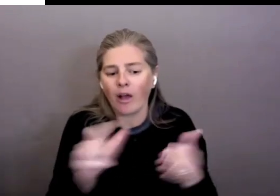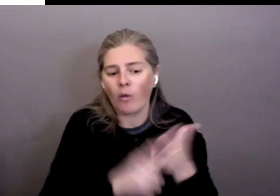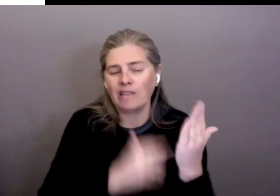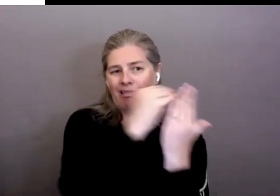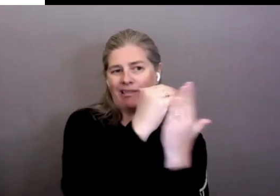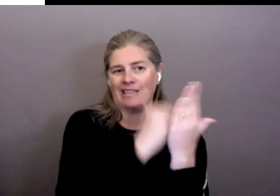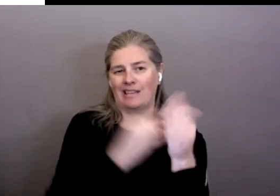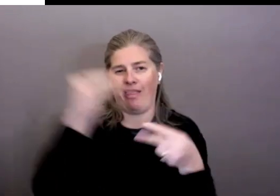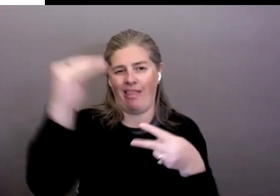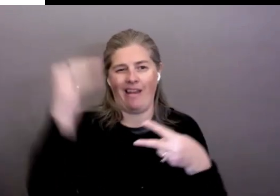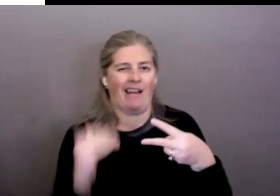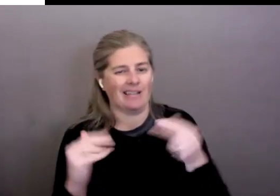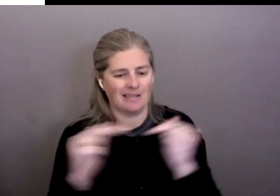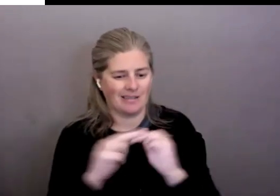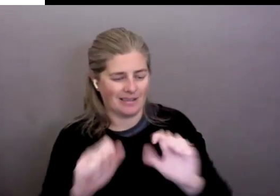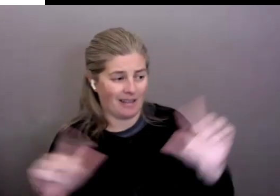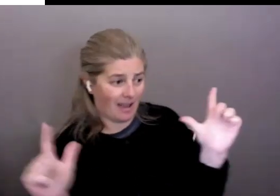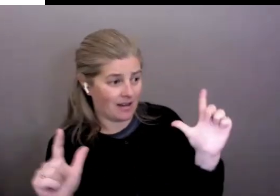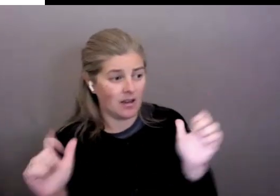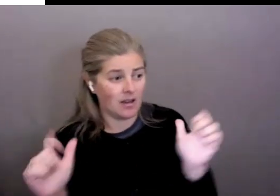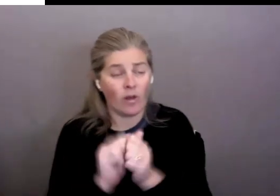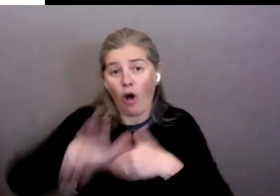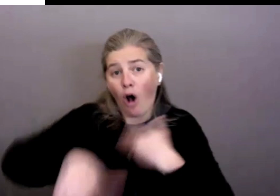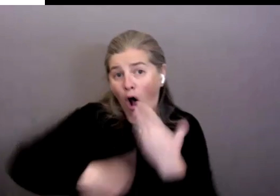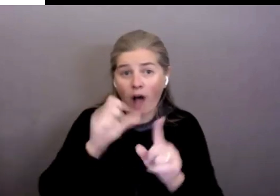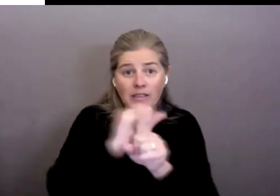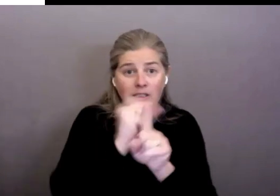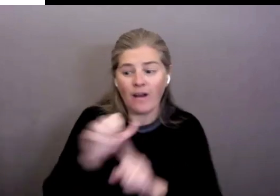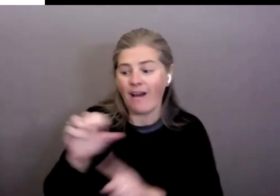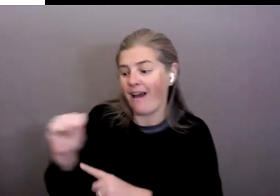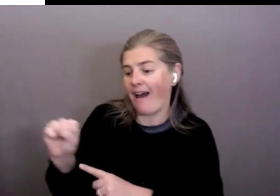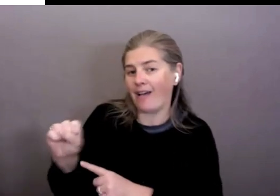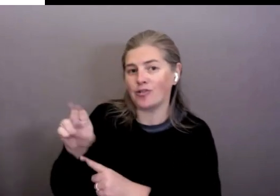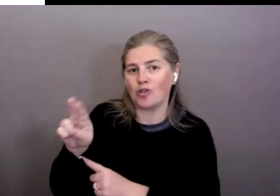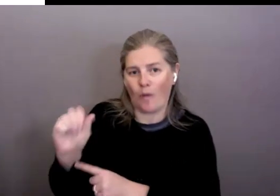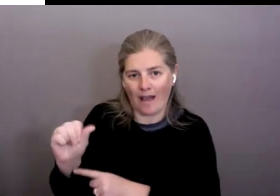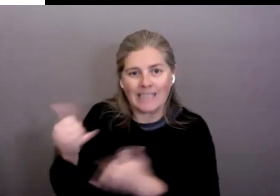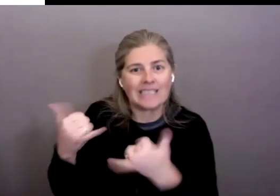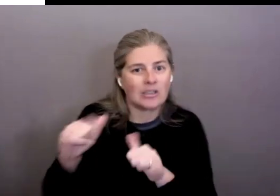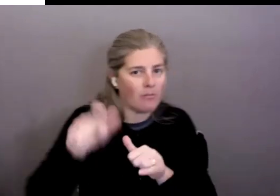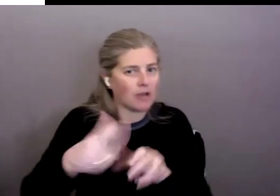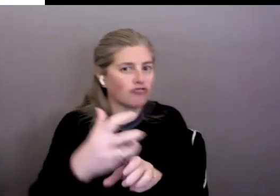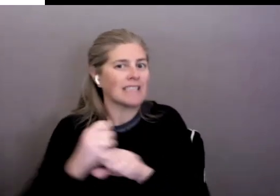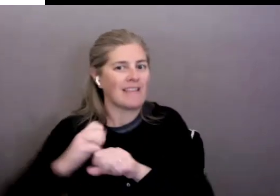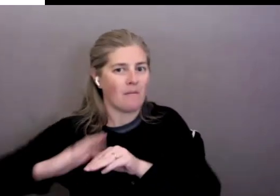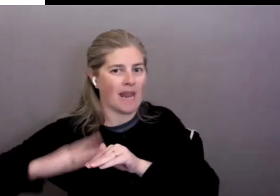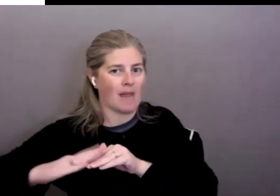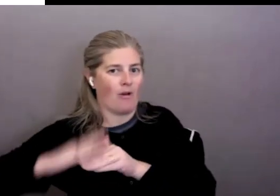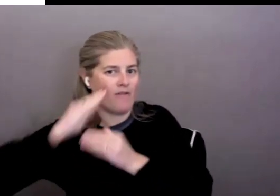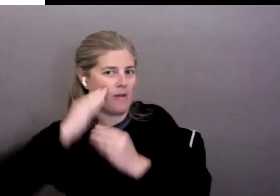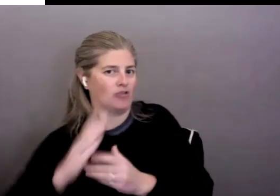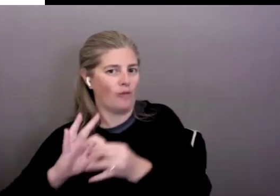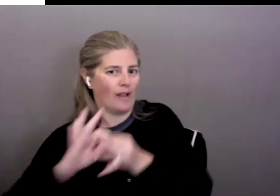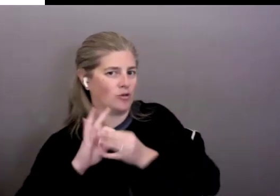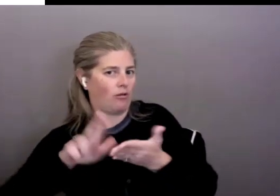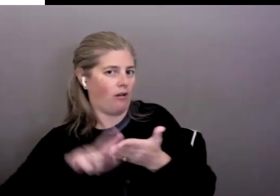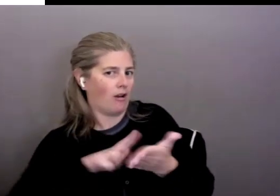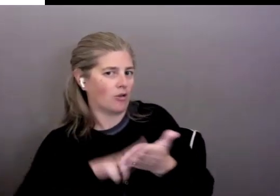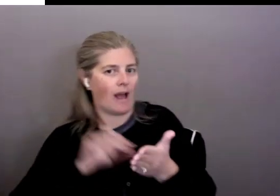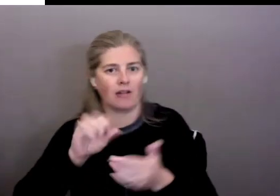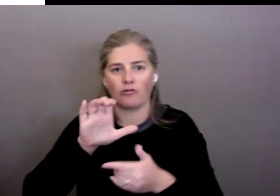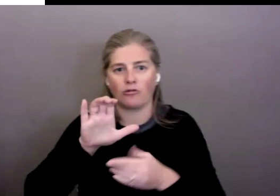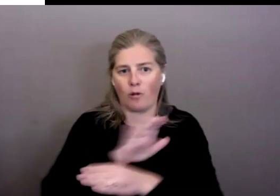next slide. In all cases, SUAs must still receive minimum information about the contracts and commercial